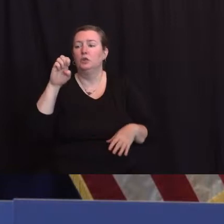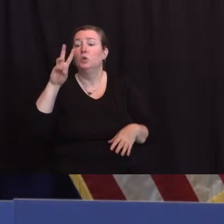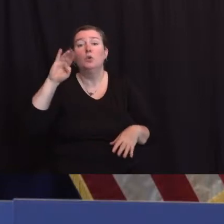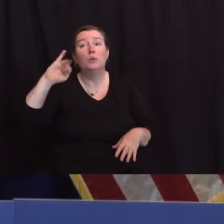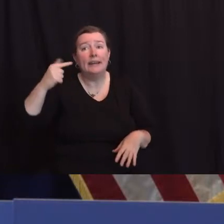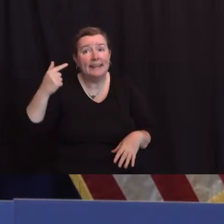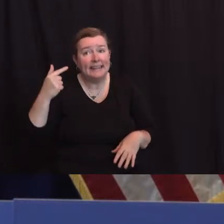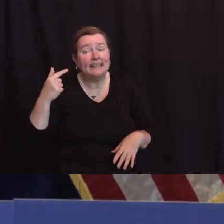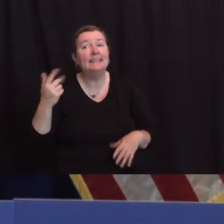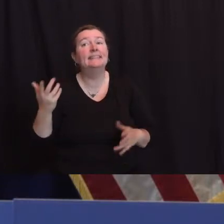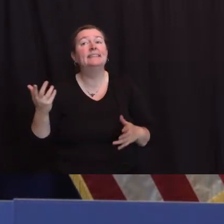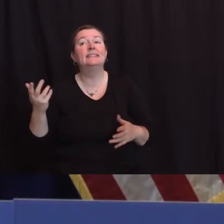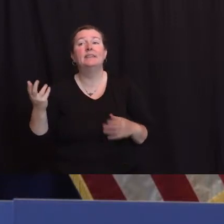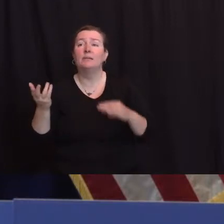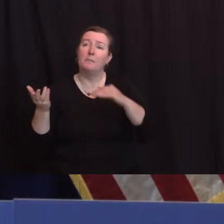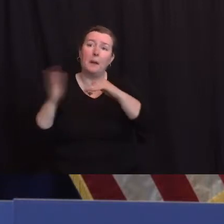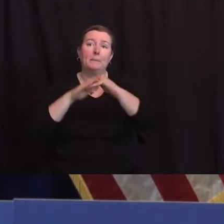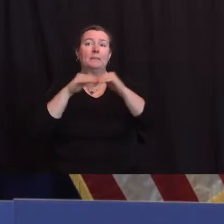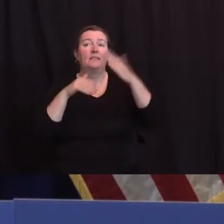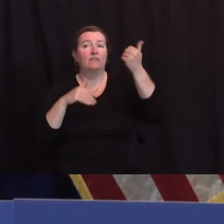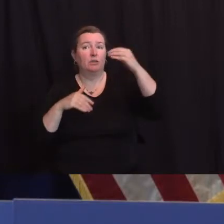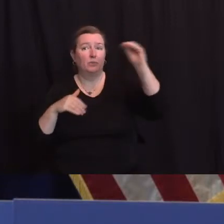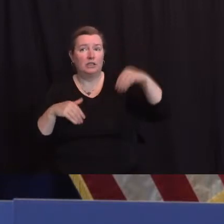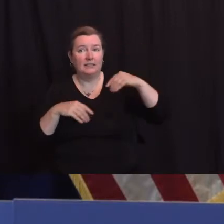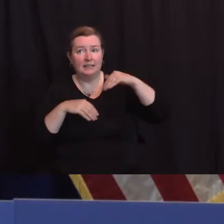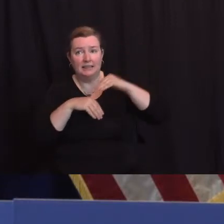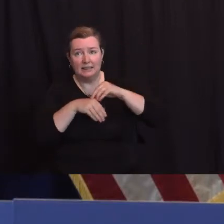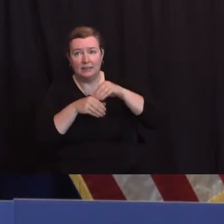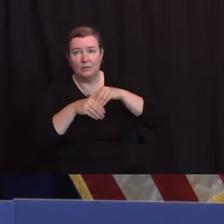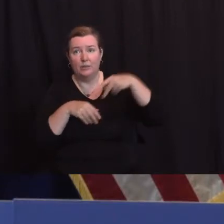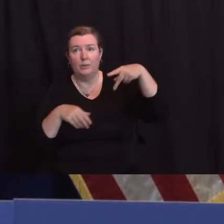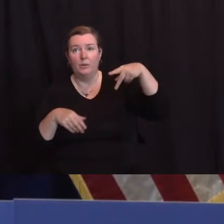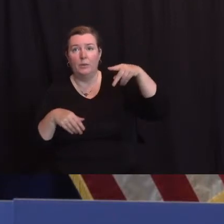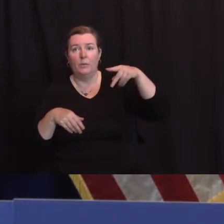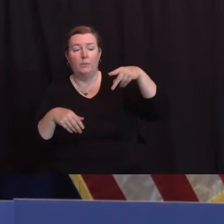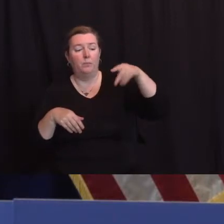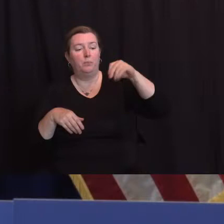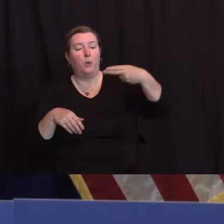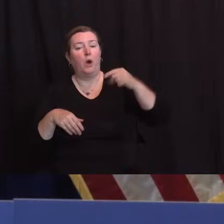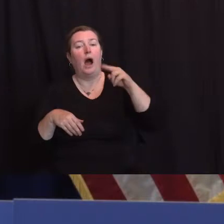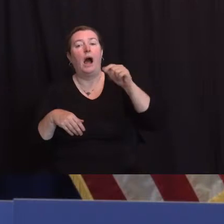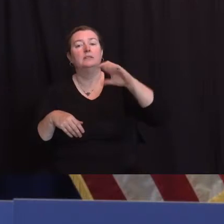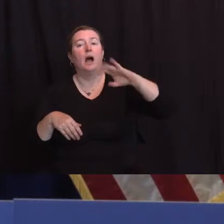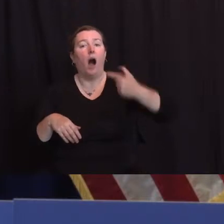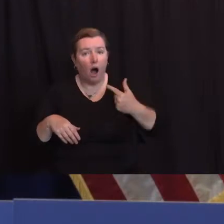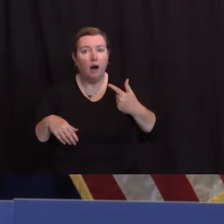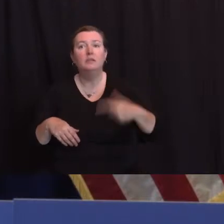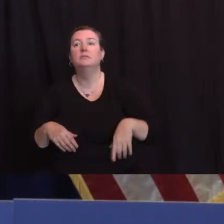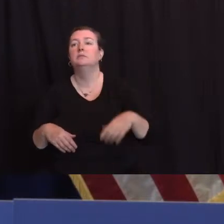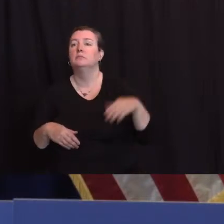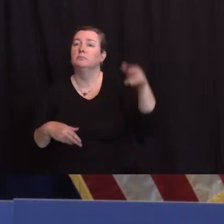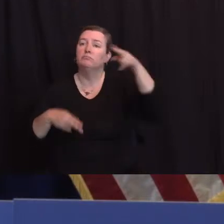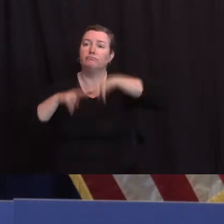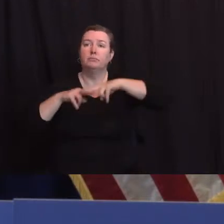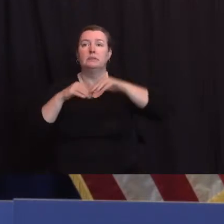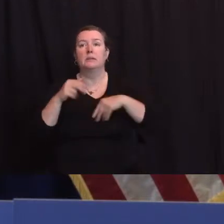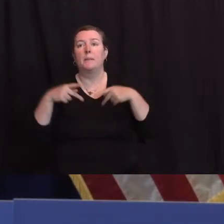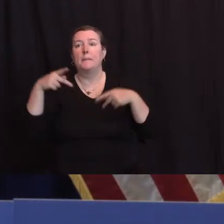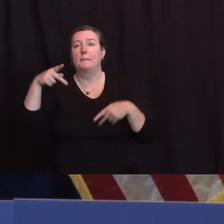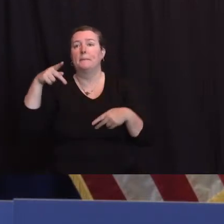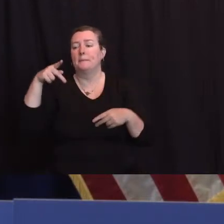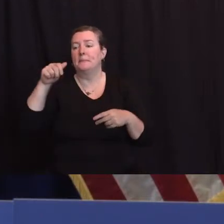and 15% in Perth Amboy, and 11% in Passaic. We need